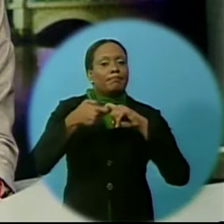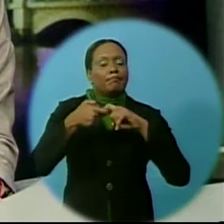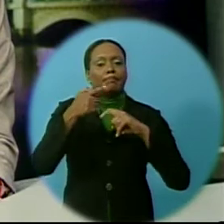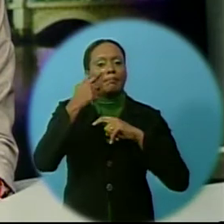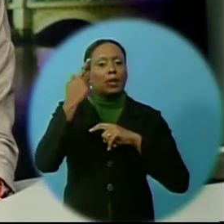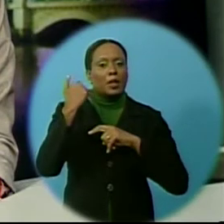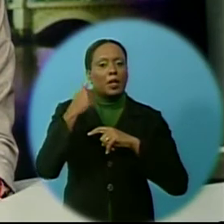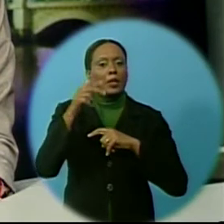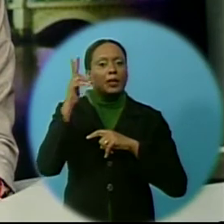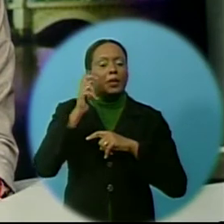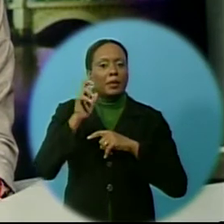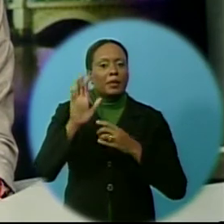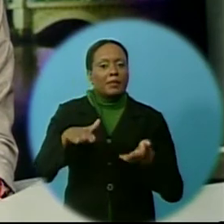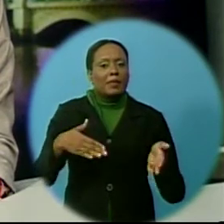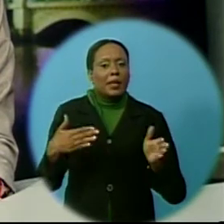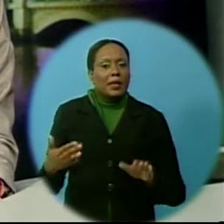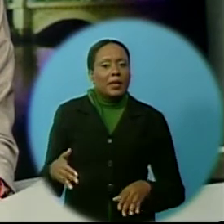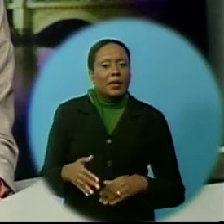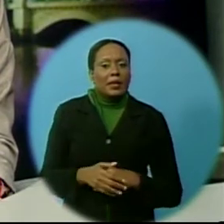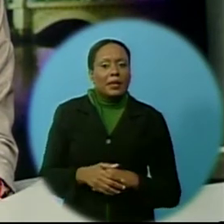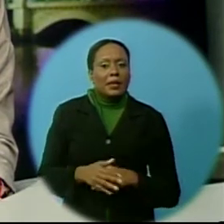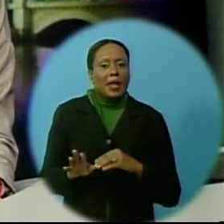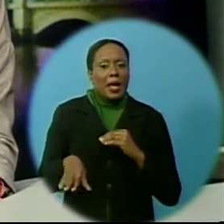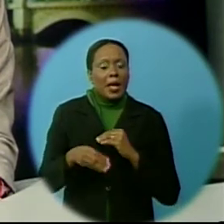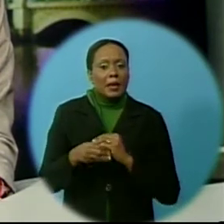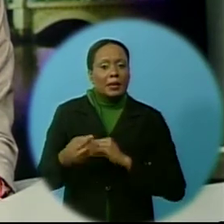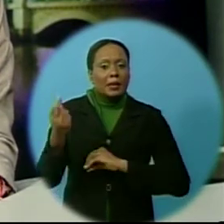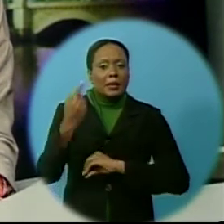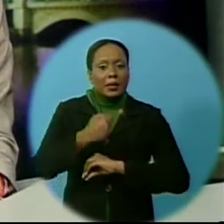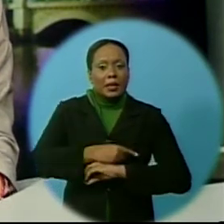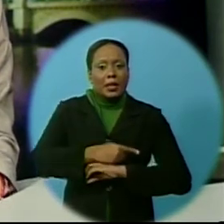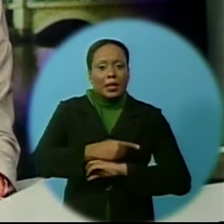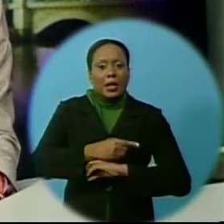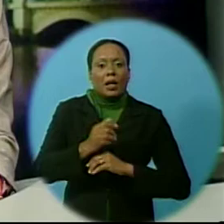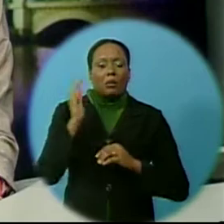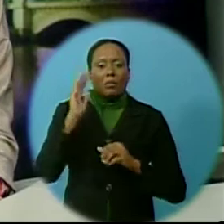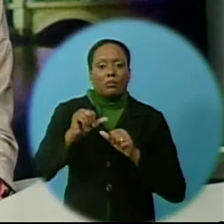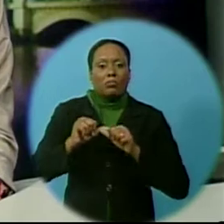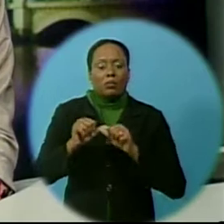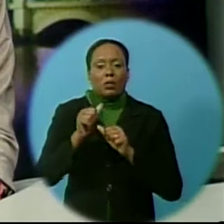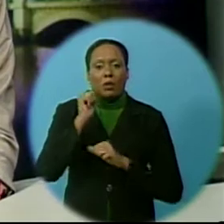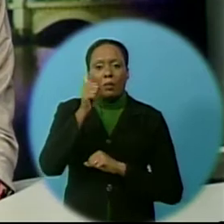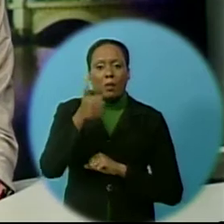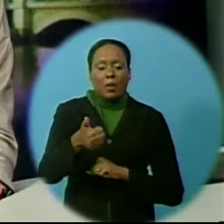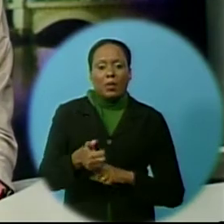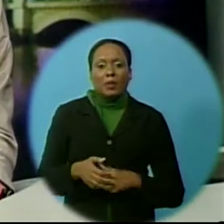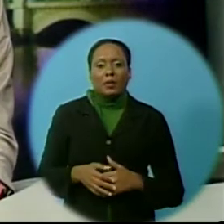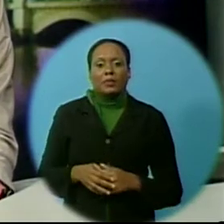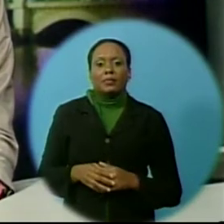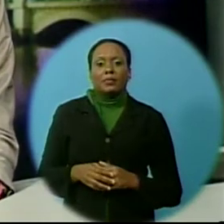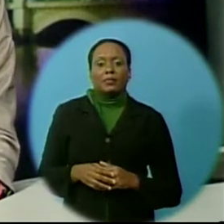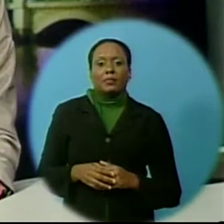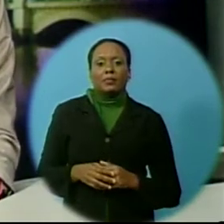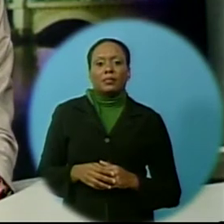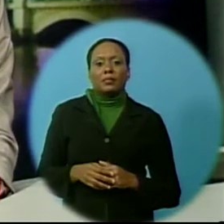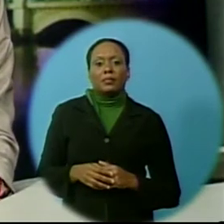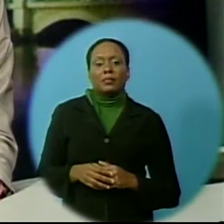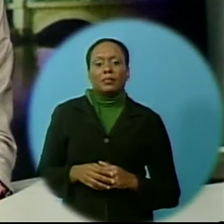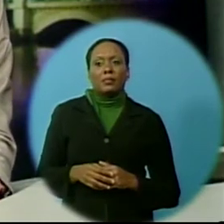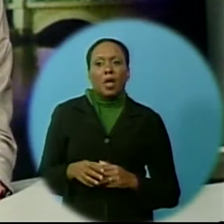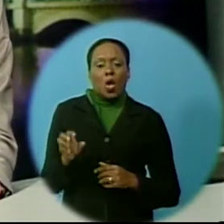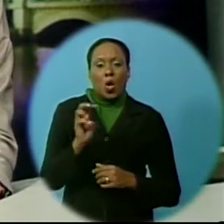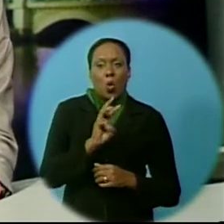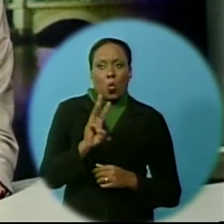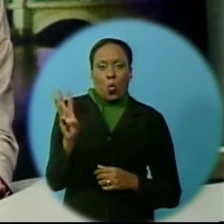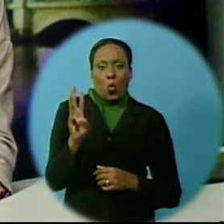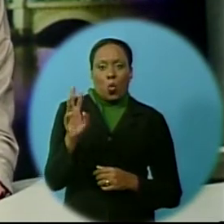and a half before the start of play. An extra day has been added to the test, which will resume tomorrow. West Terrace